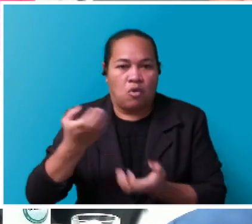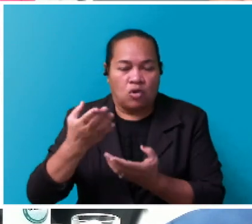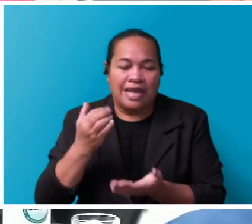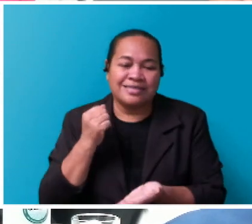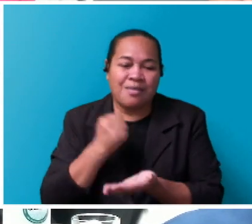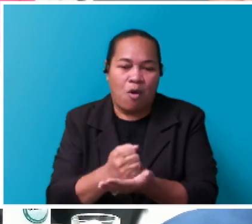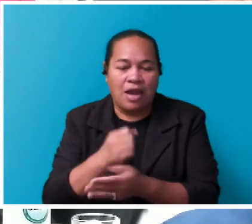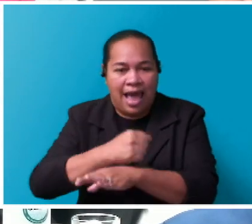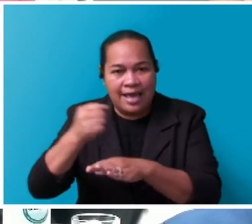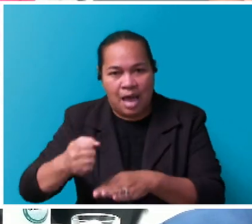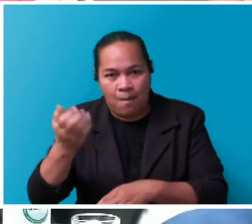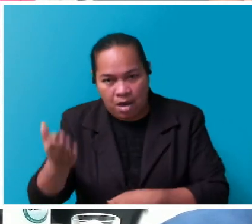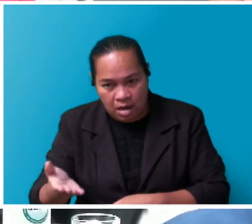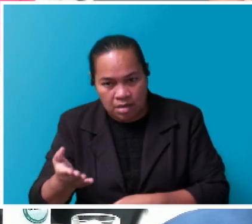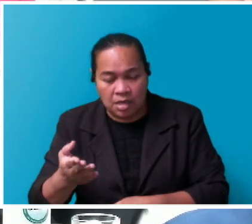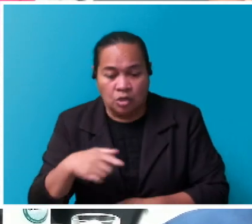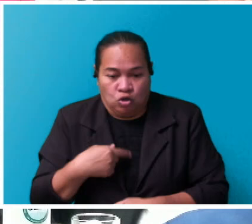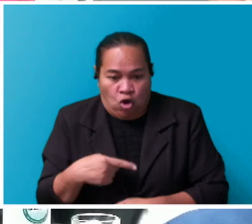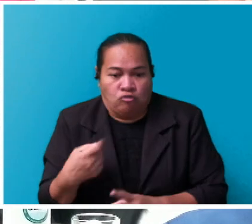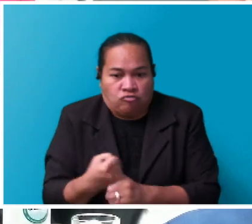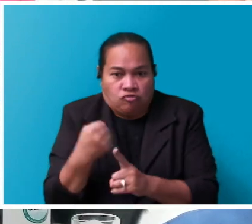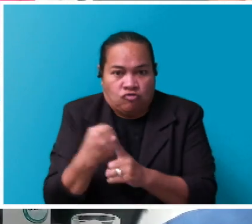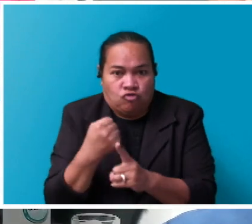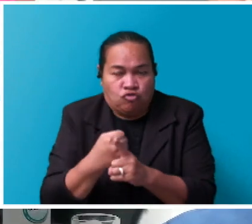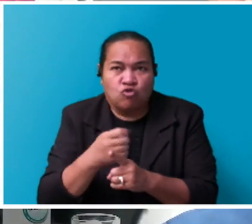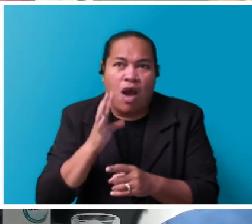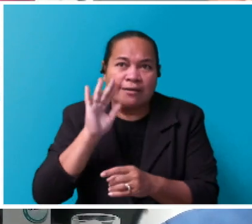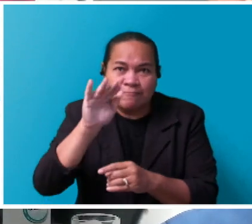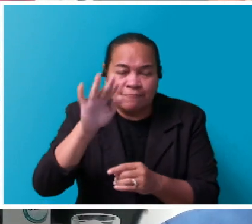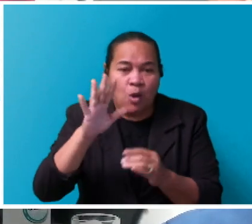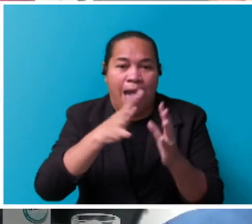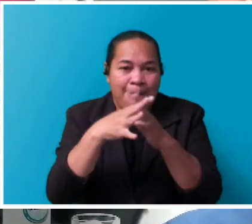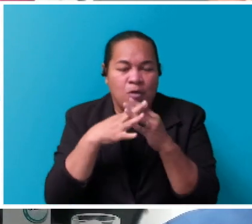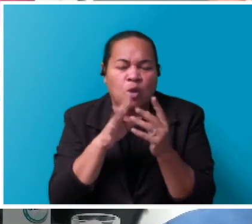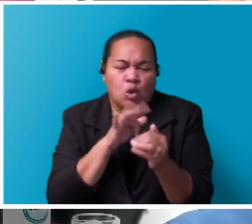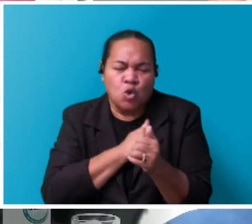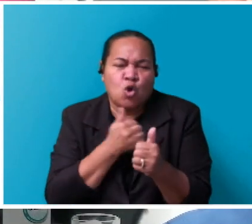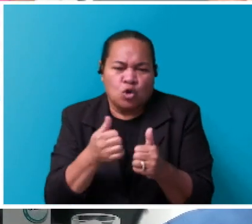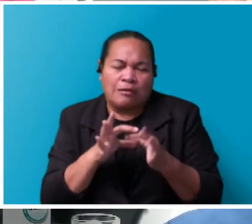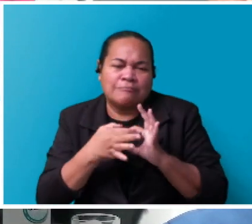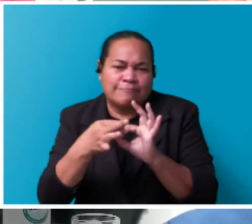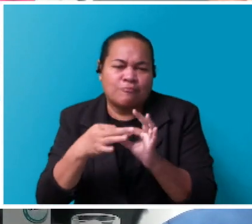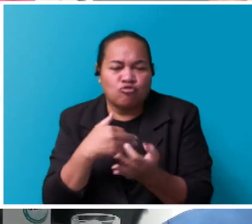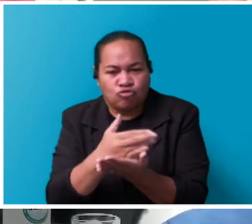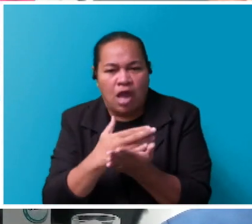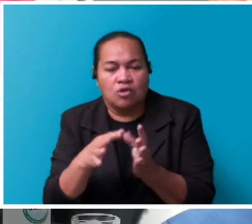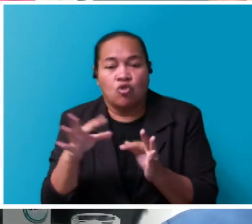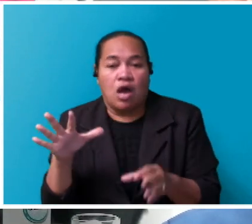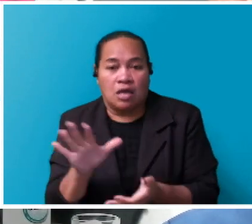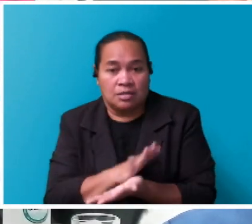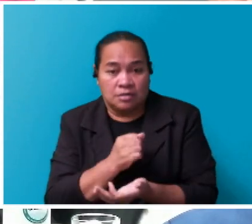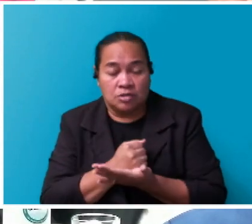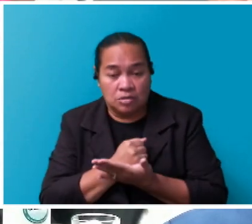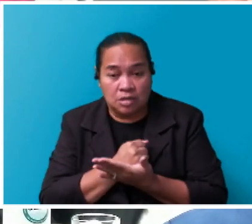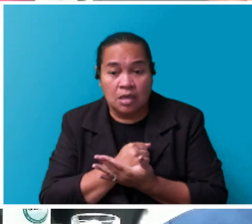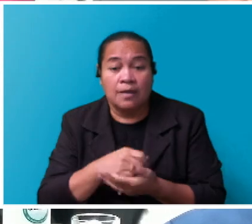government in its ongoing efforts to engage the United States in good faith with a shared aim of securing a fair